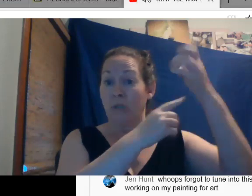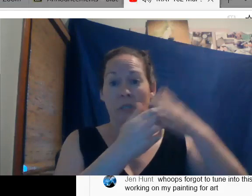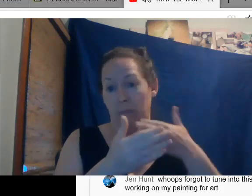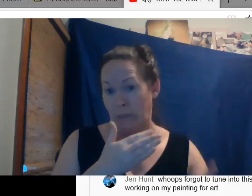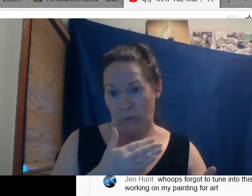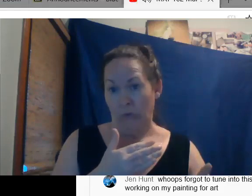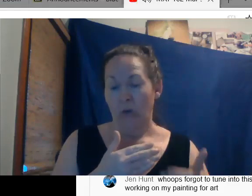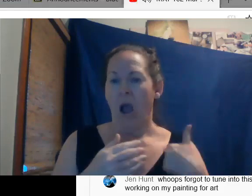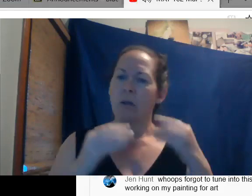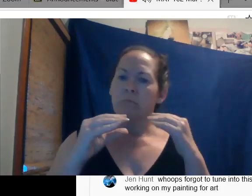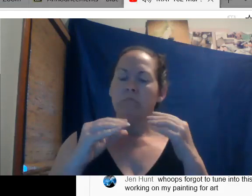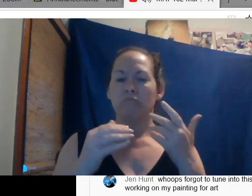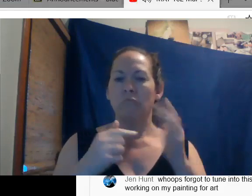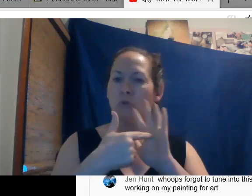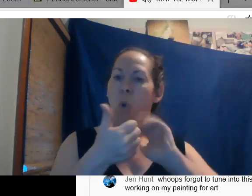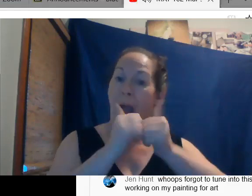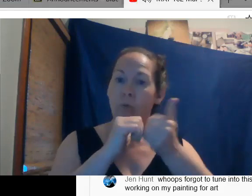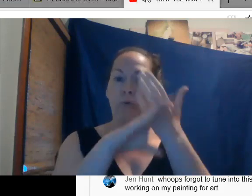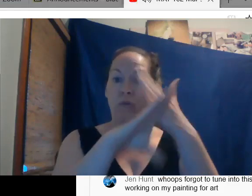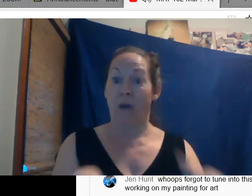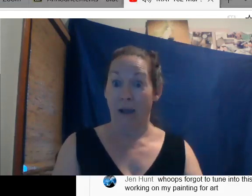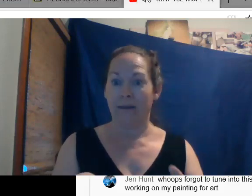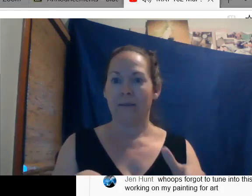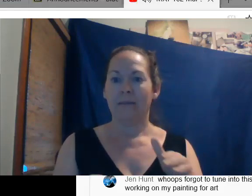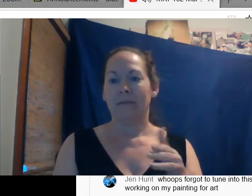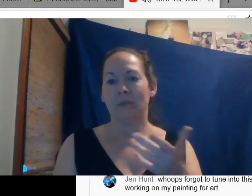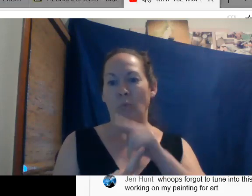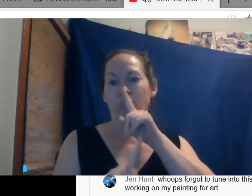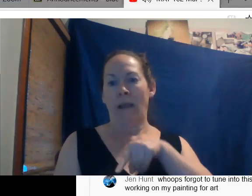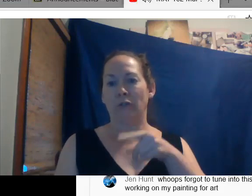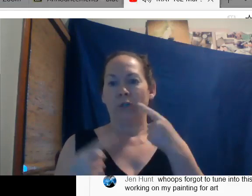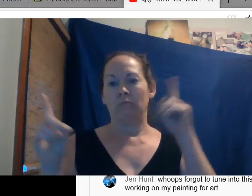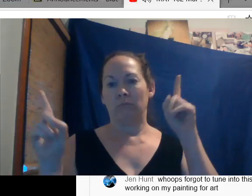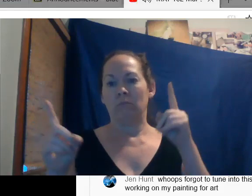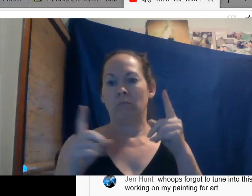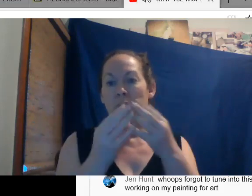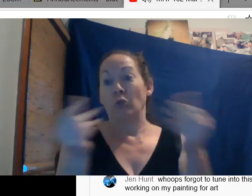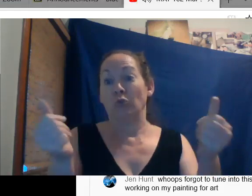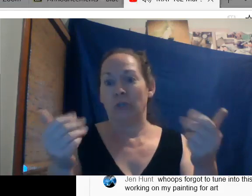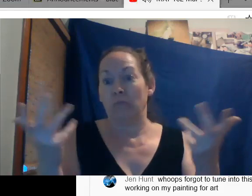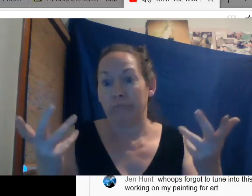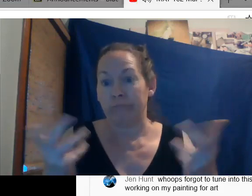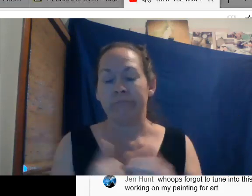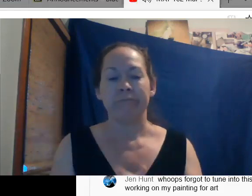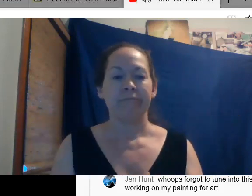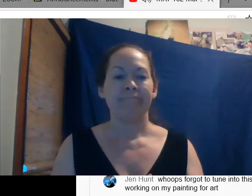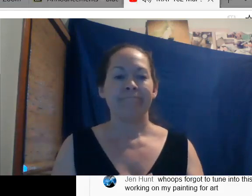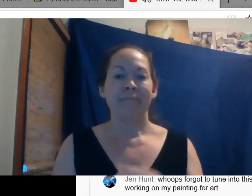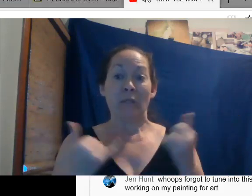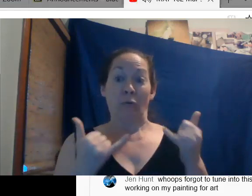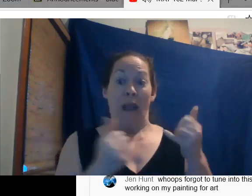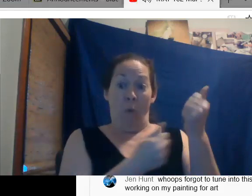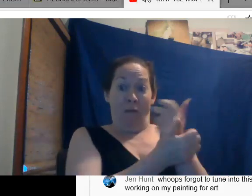what we need to divide by to get our answers or solutions. So we're using all the little bits and pieces we used